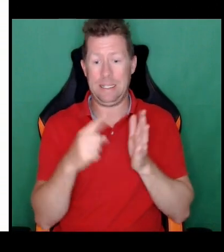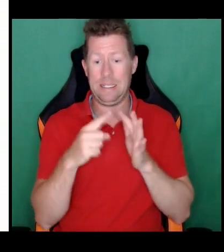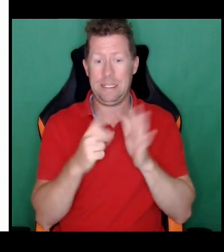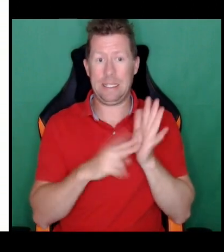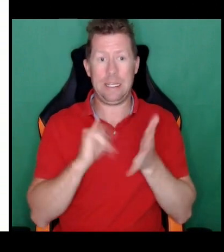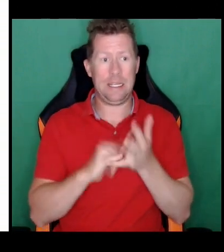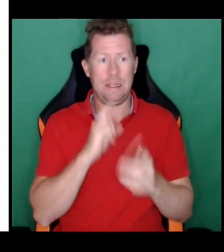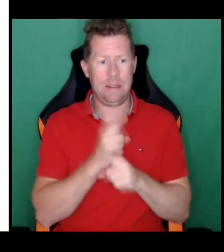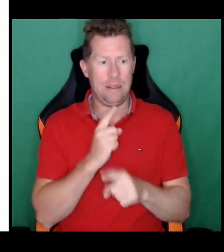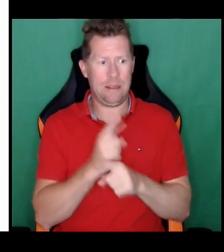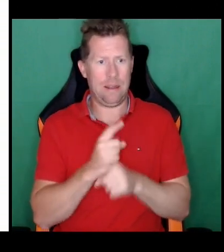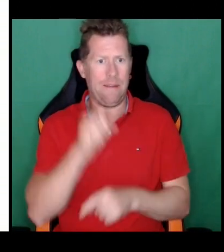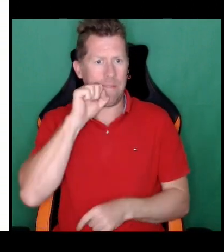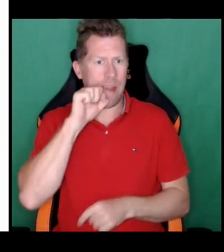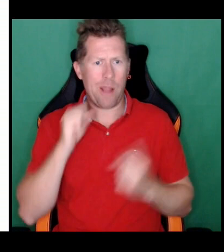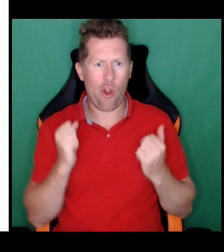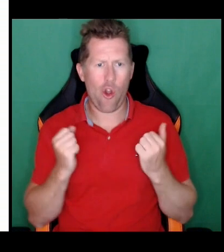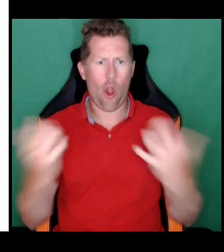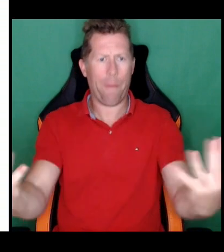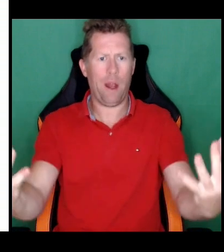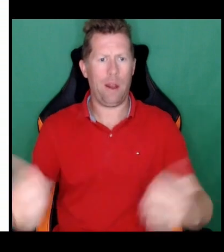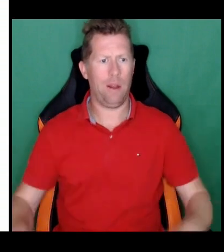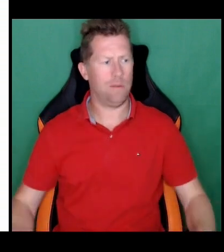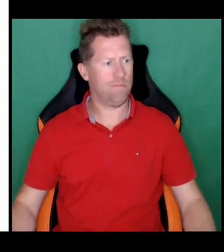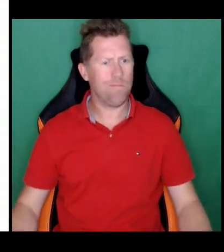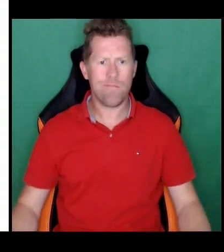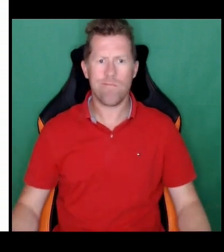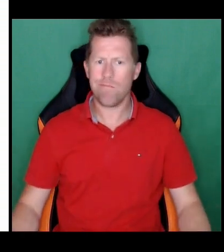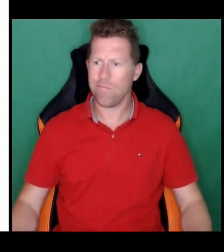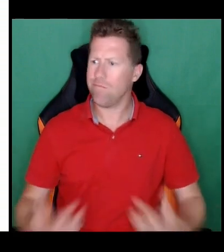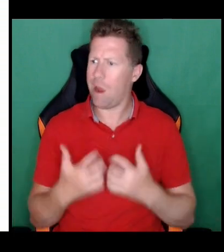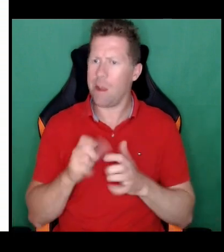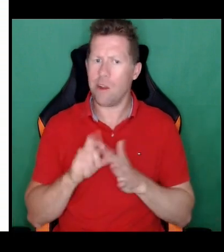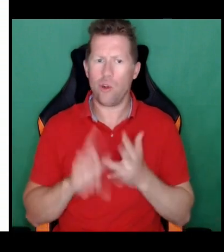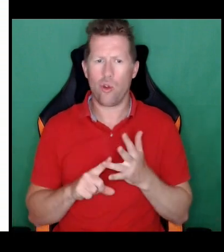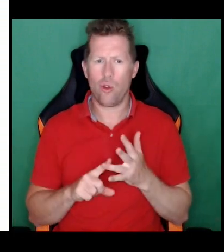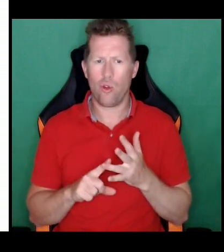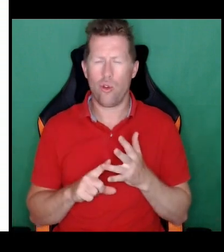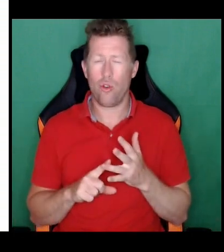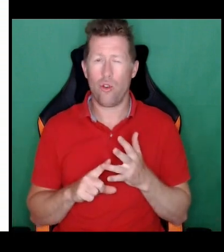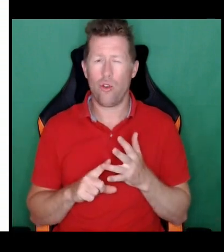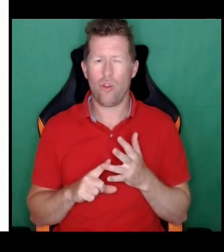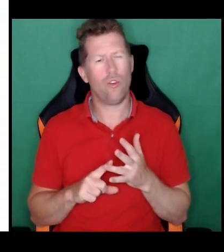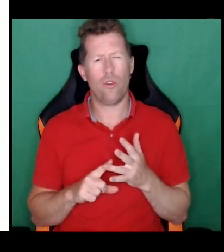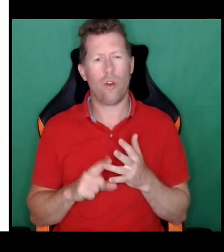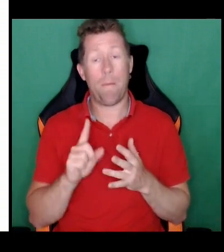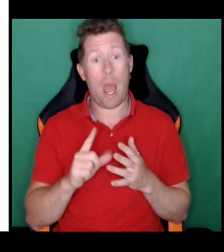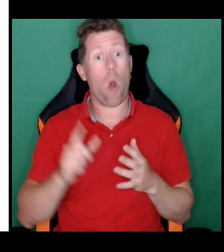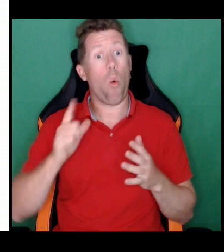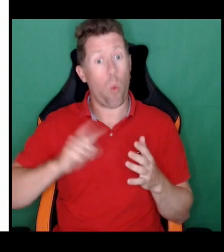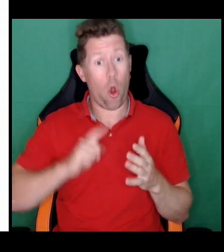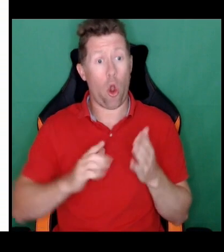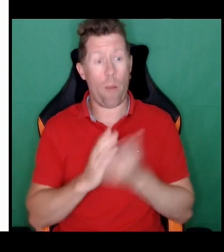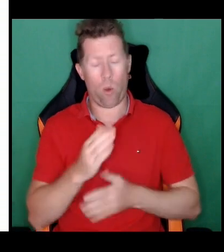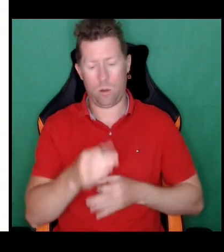vaping is really, really common and done by many teenagers, if not most teenagers. And this is because if you walk in their shoes